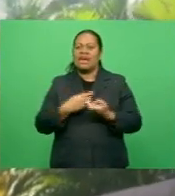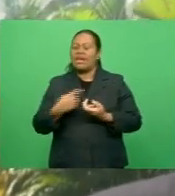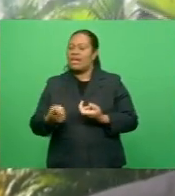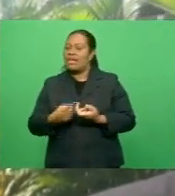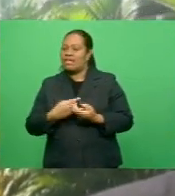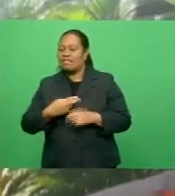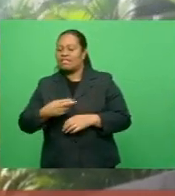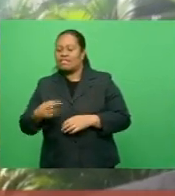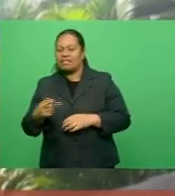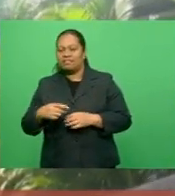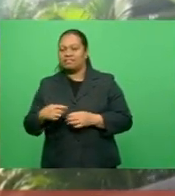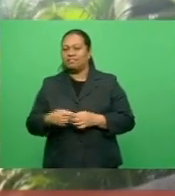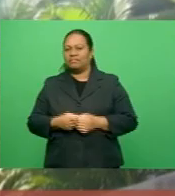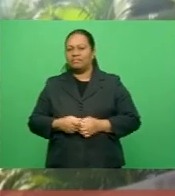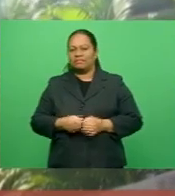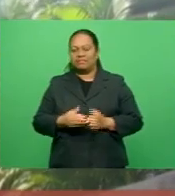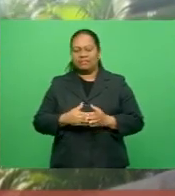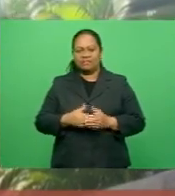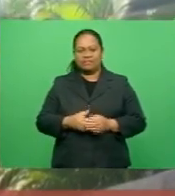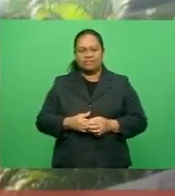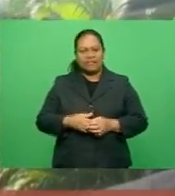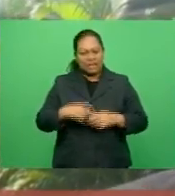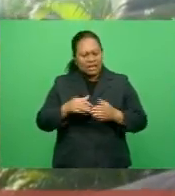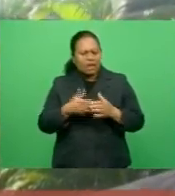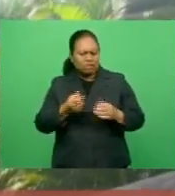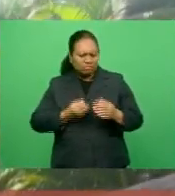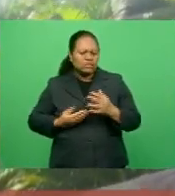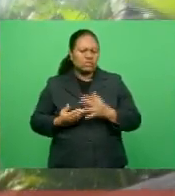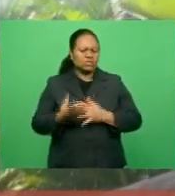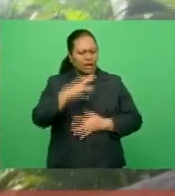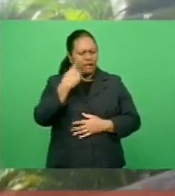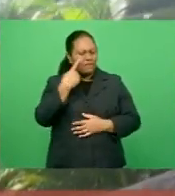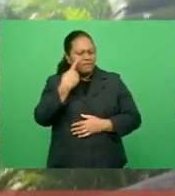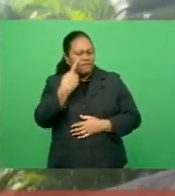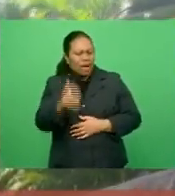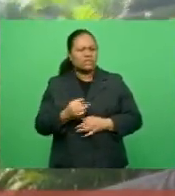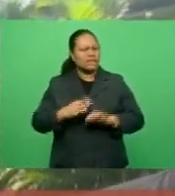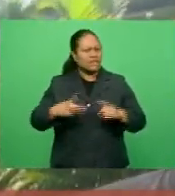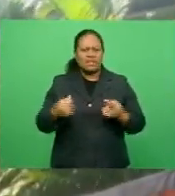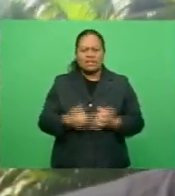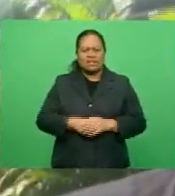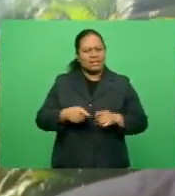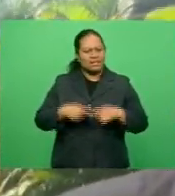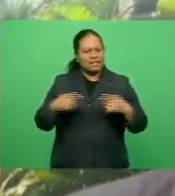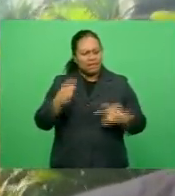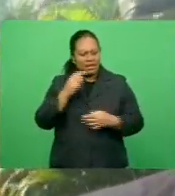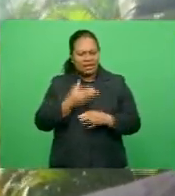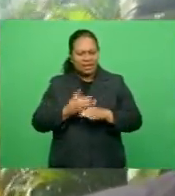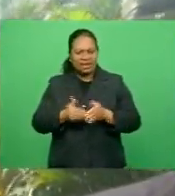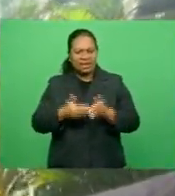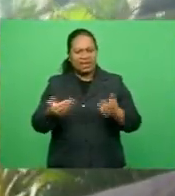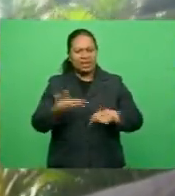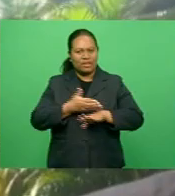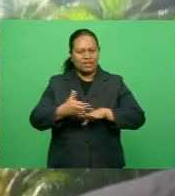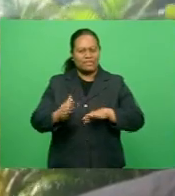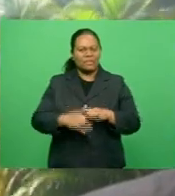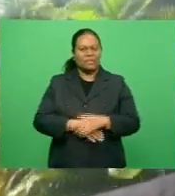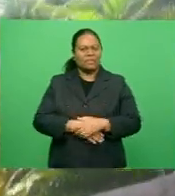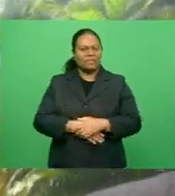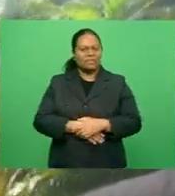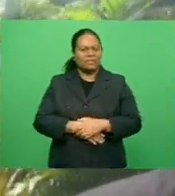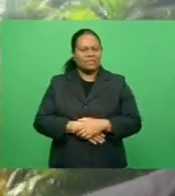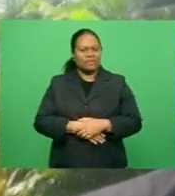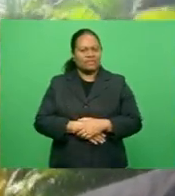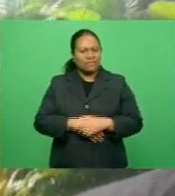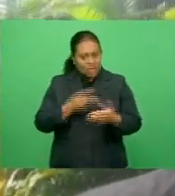this band and everything I've been through, I have found something really great. That's the power of God. To